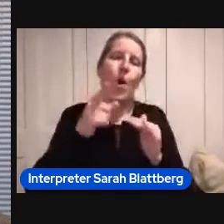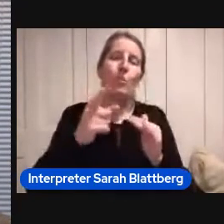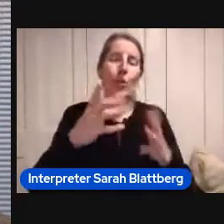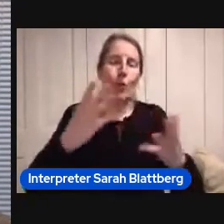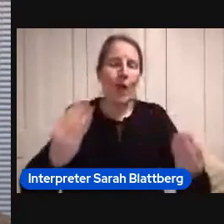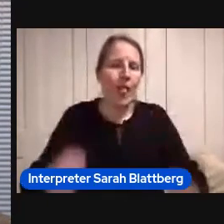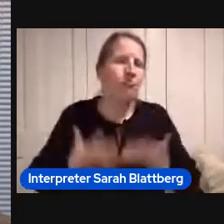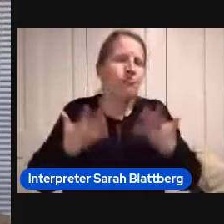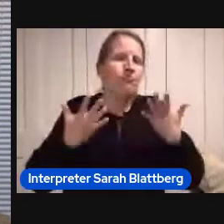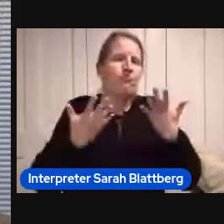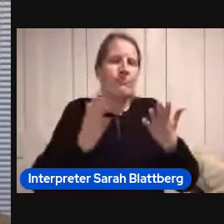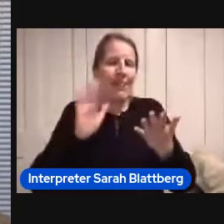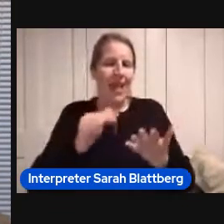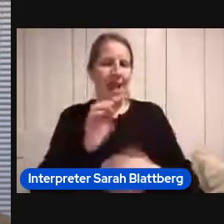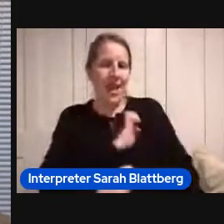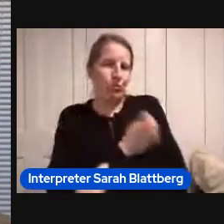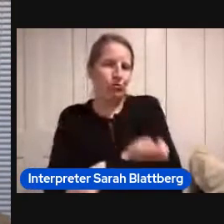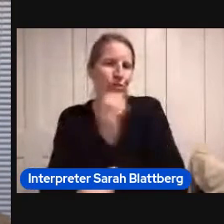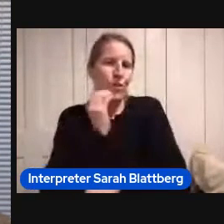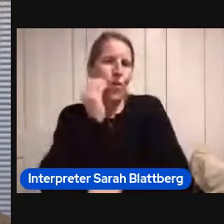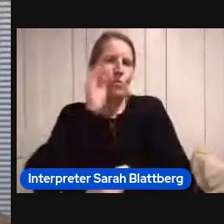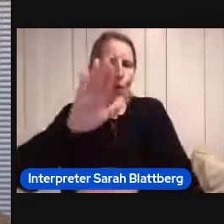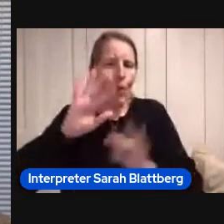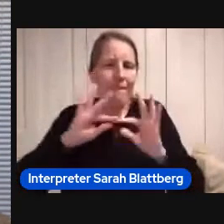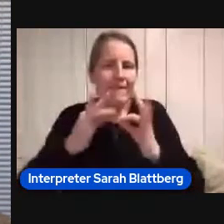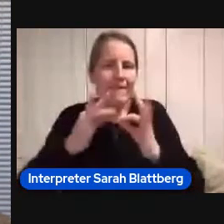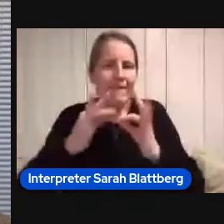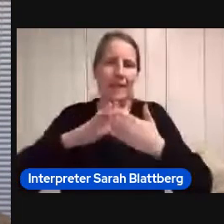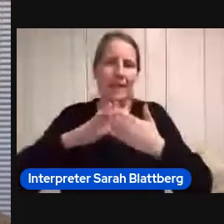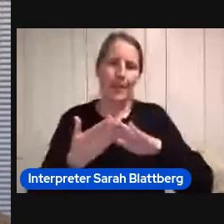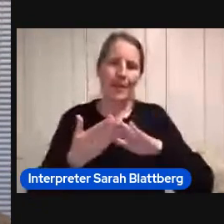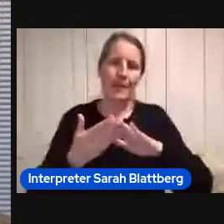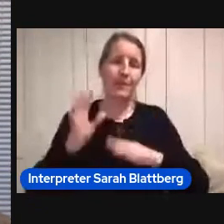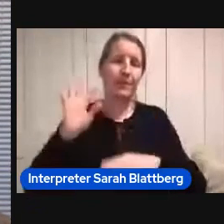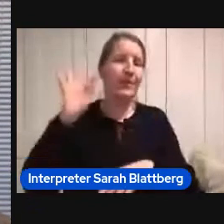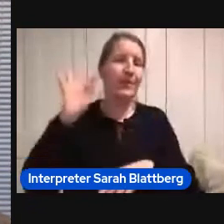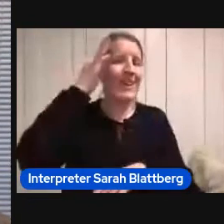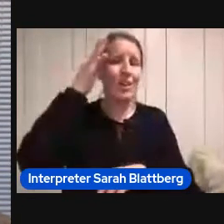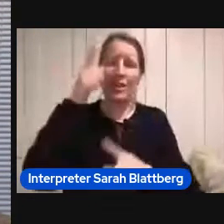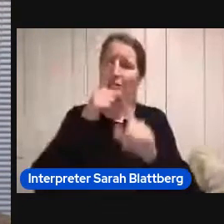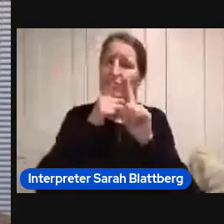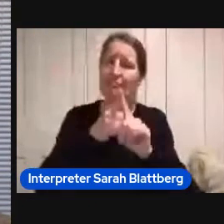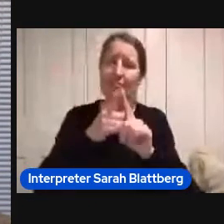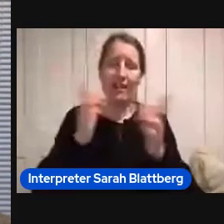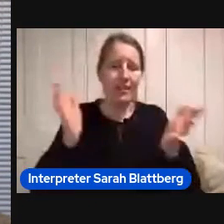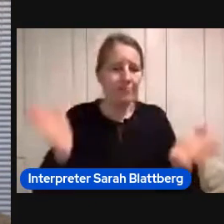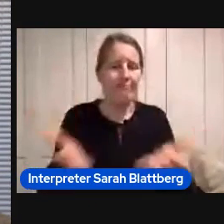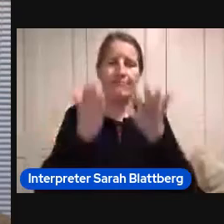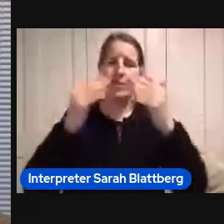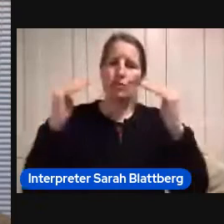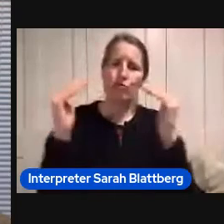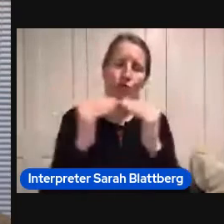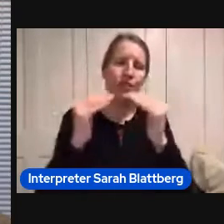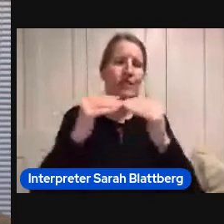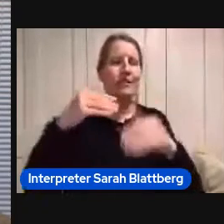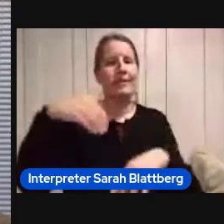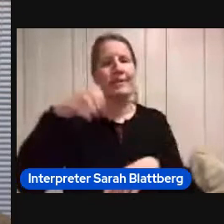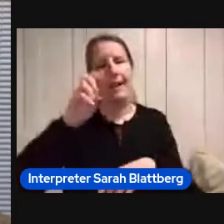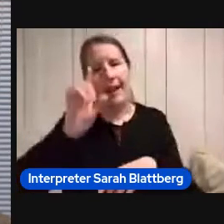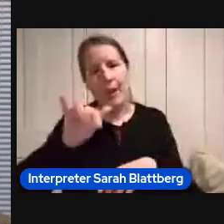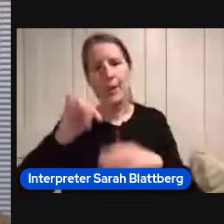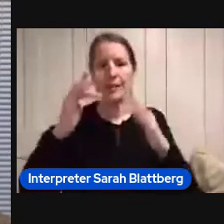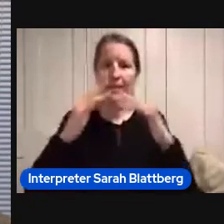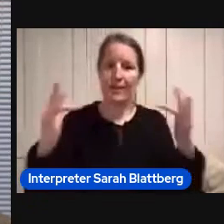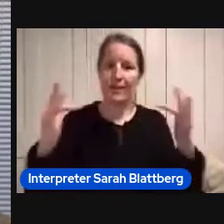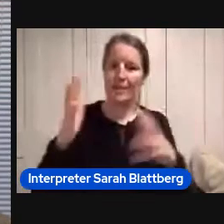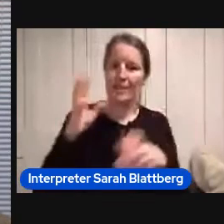communities. Federation's historic role is one of uplifting justice, equity, diversity, and inclusion. Founded at the